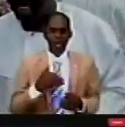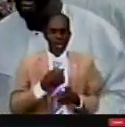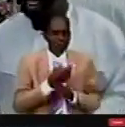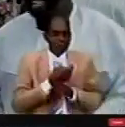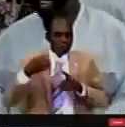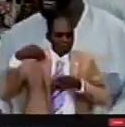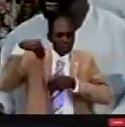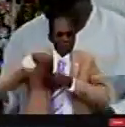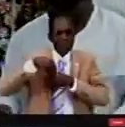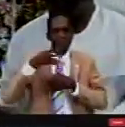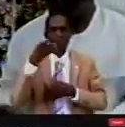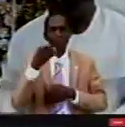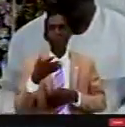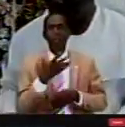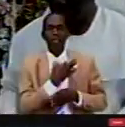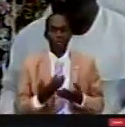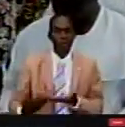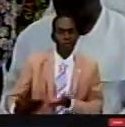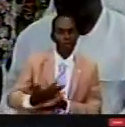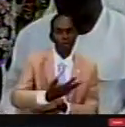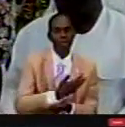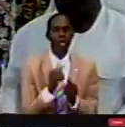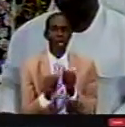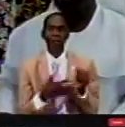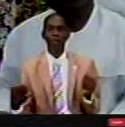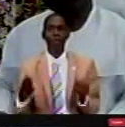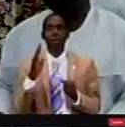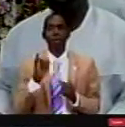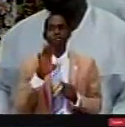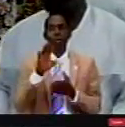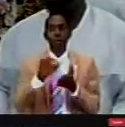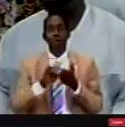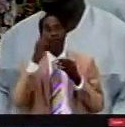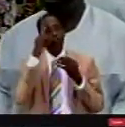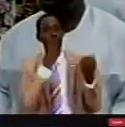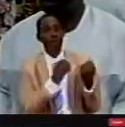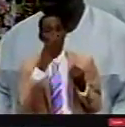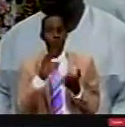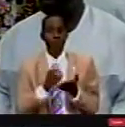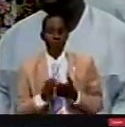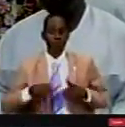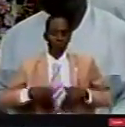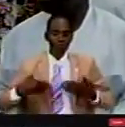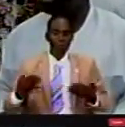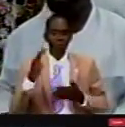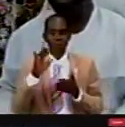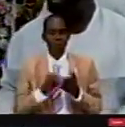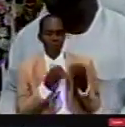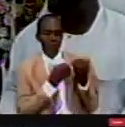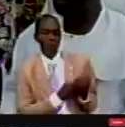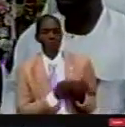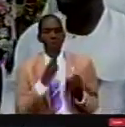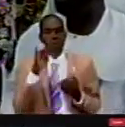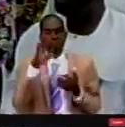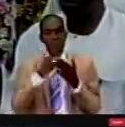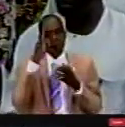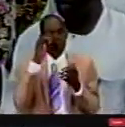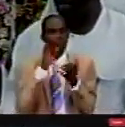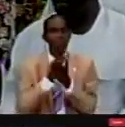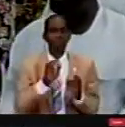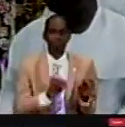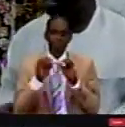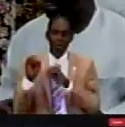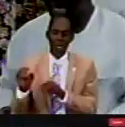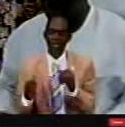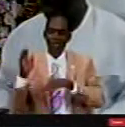take everything you know by your own face my own confession my own confidence my own trust you lay everything on Christ then